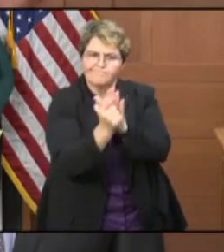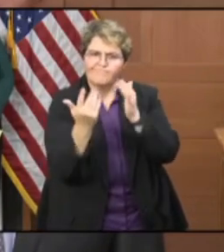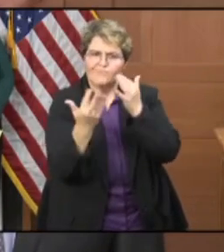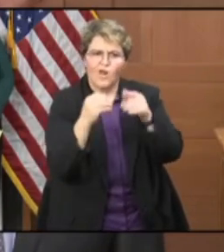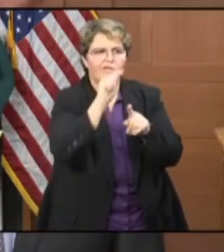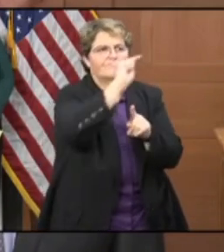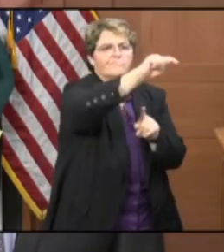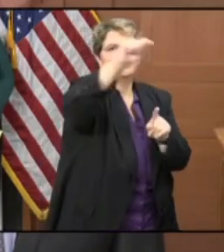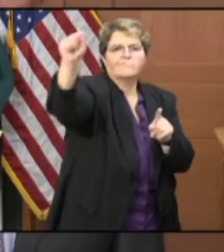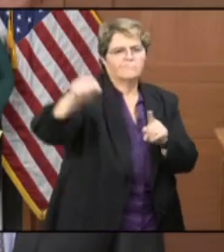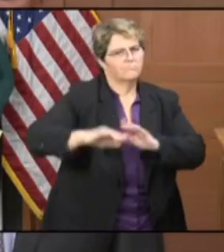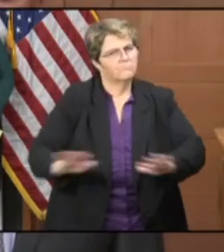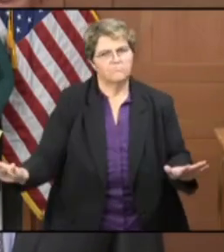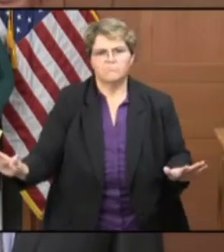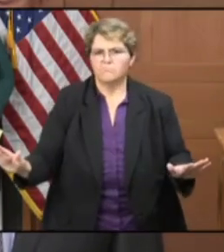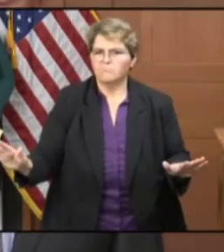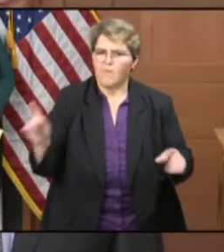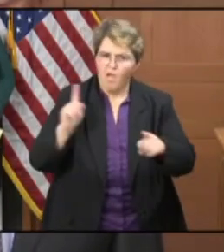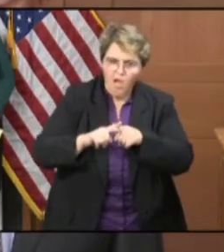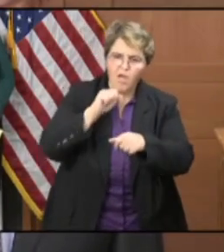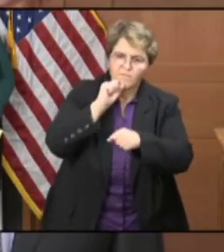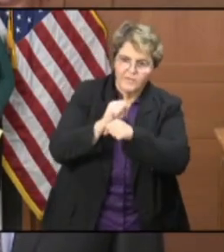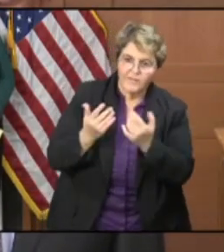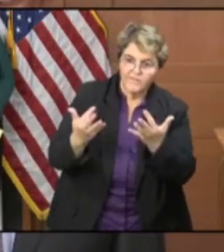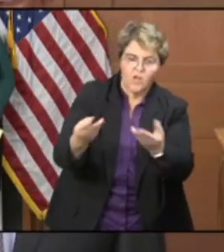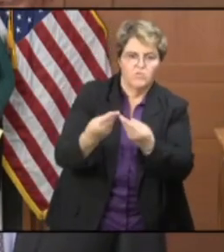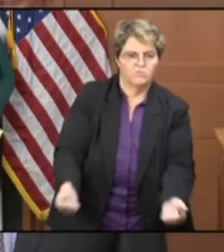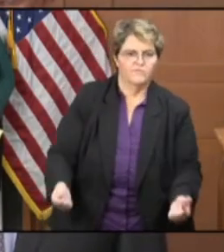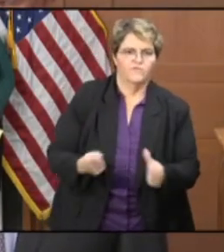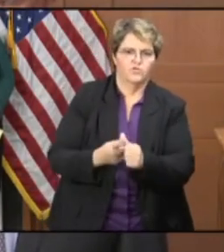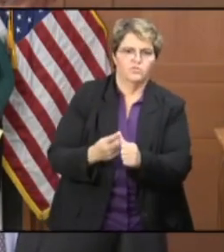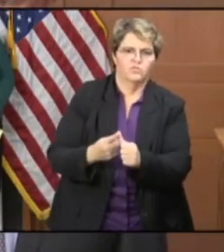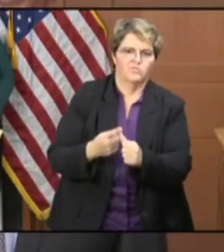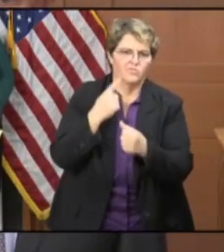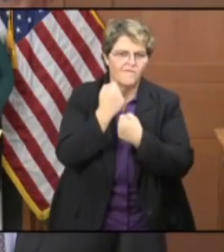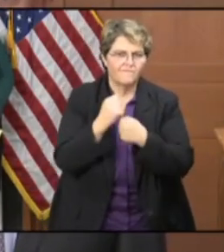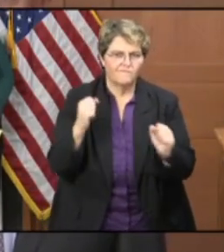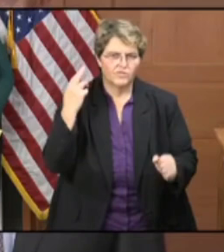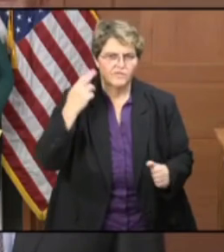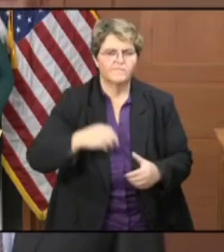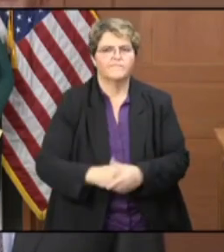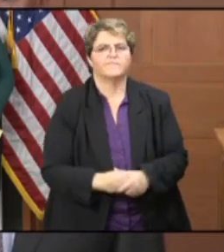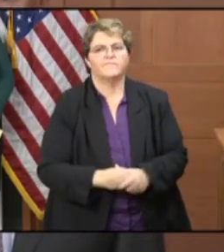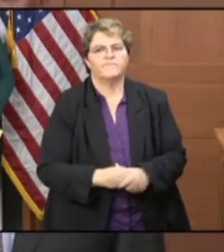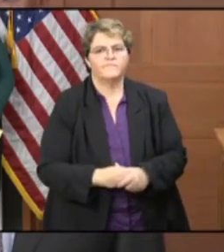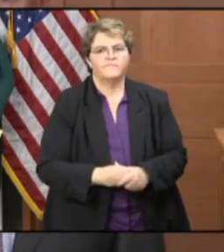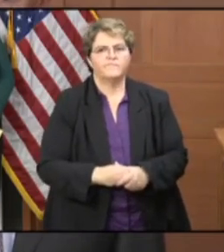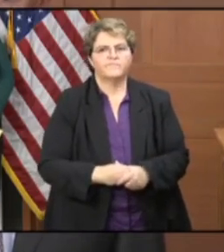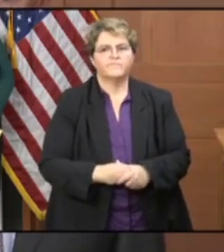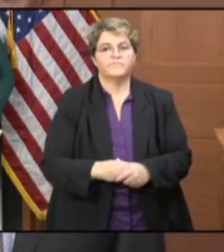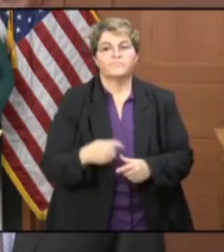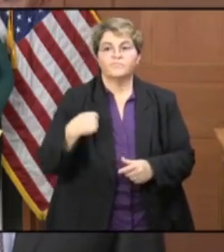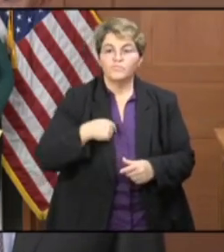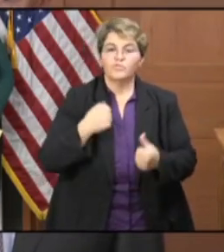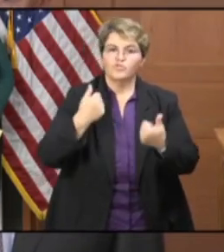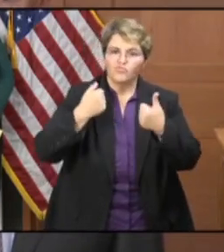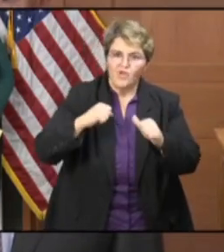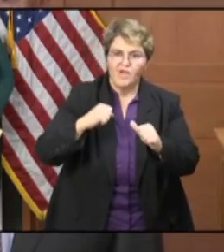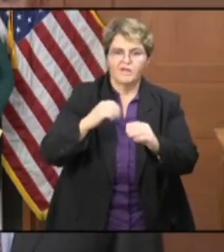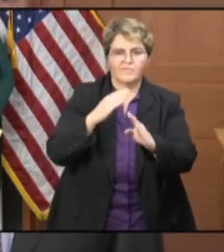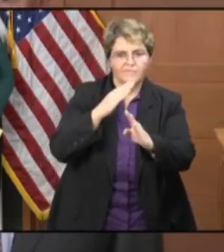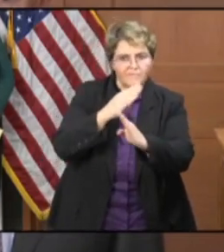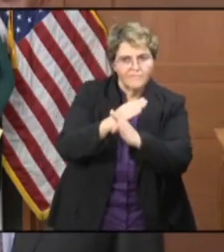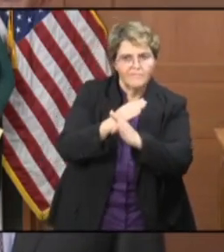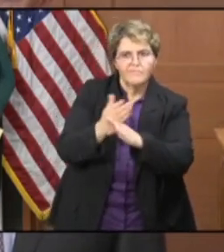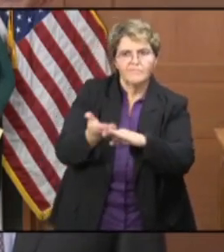campfires, burning, and so on. So we've taken that step on the lands that DEEP controls. We know that many municipalities around the state